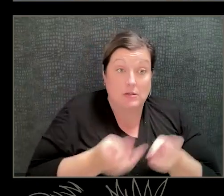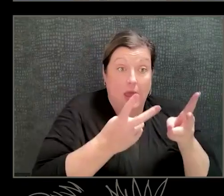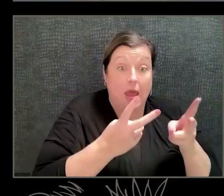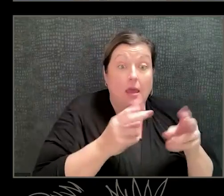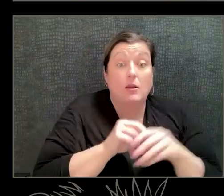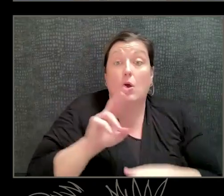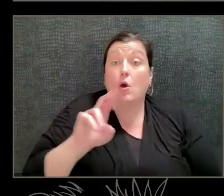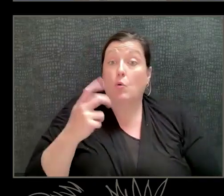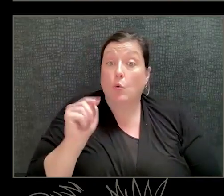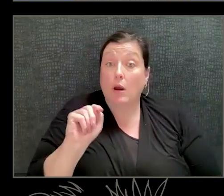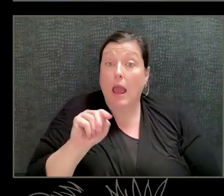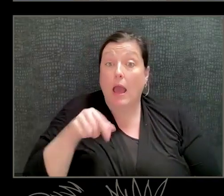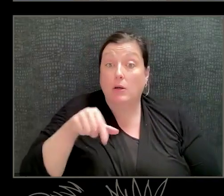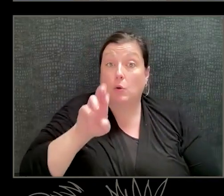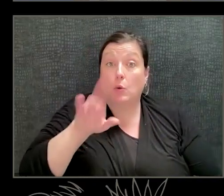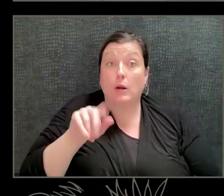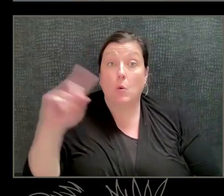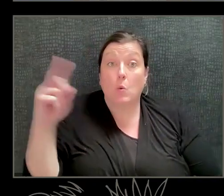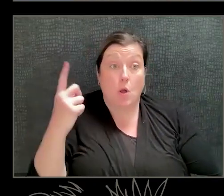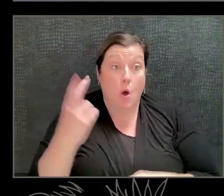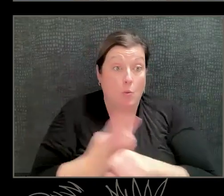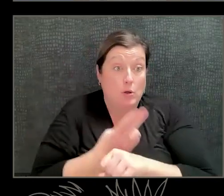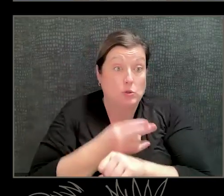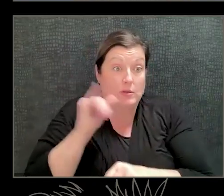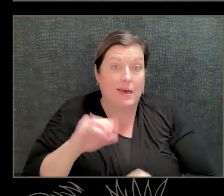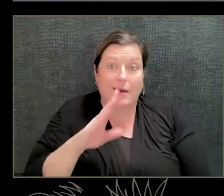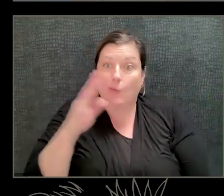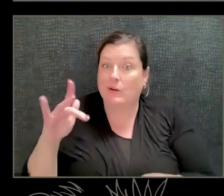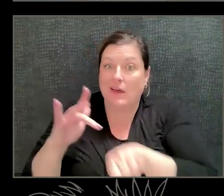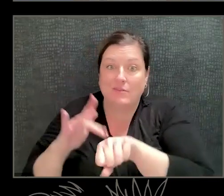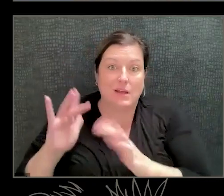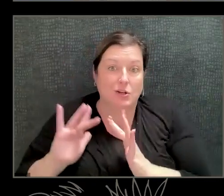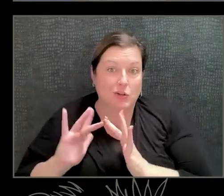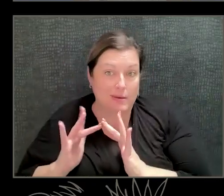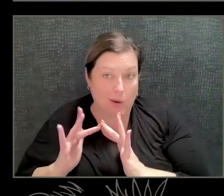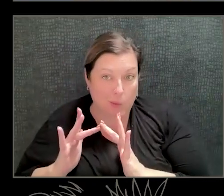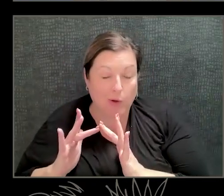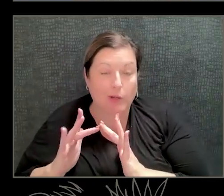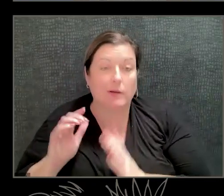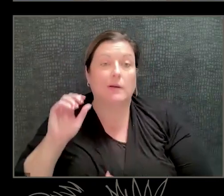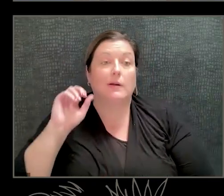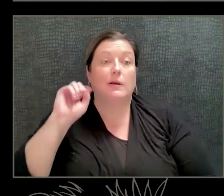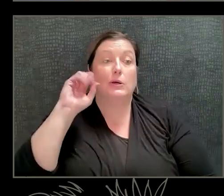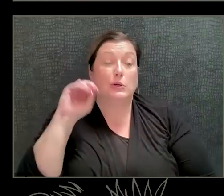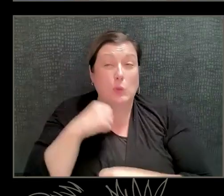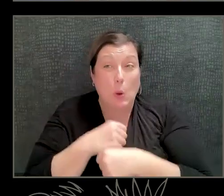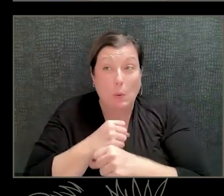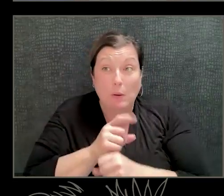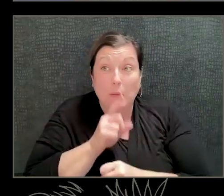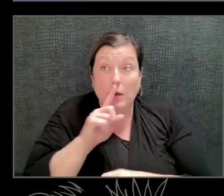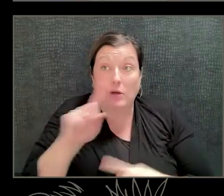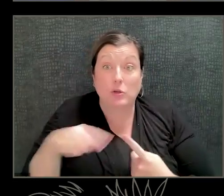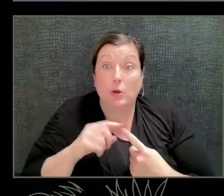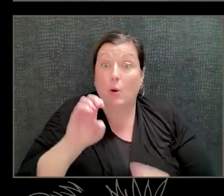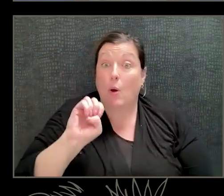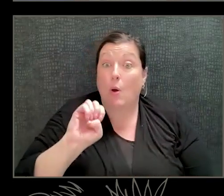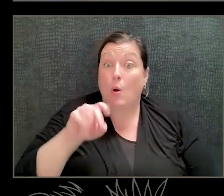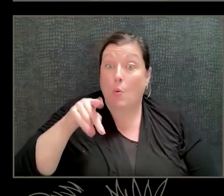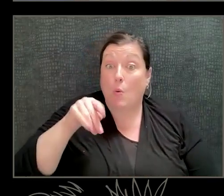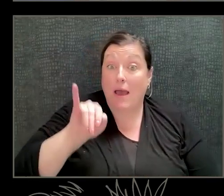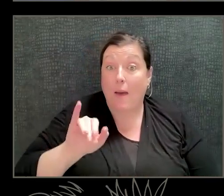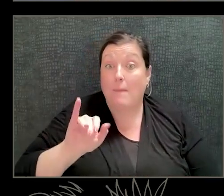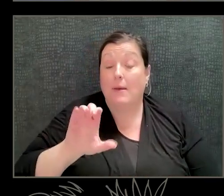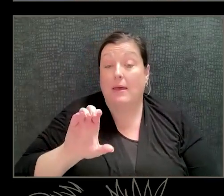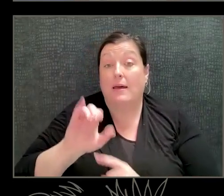will always just use that, and it will never touch the network. So make sure that when that epoch ID variable